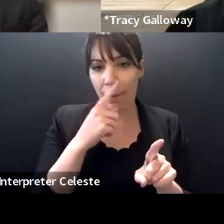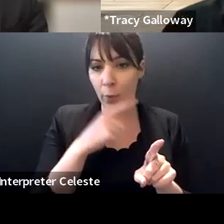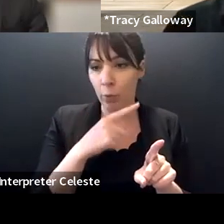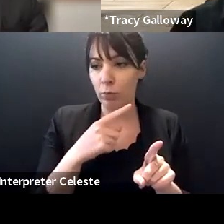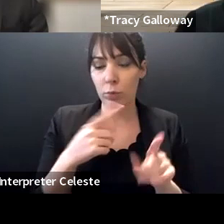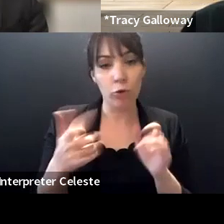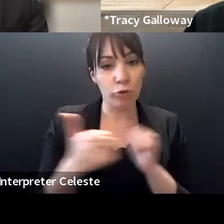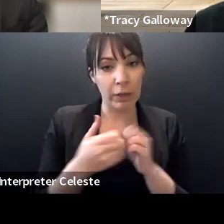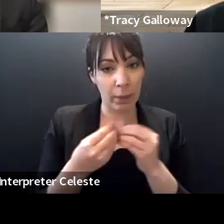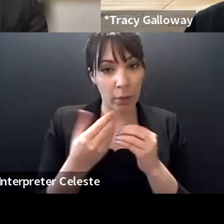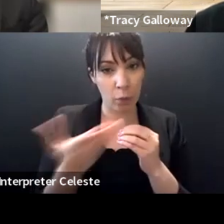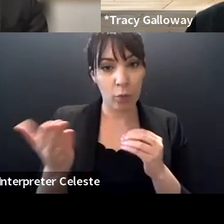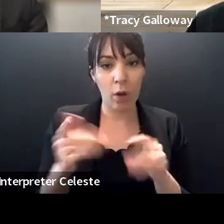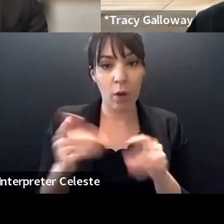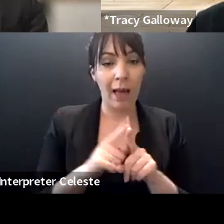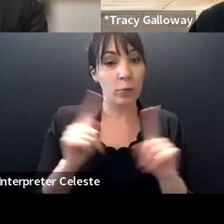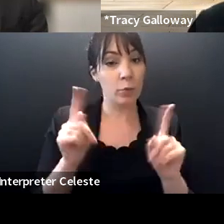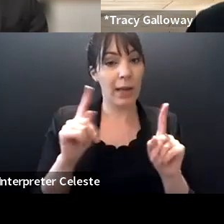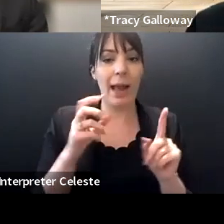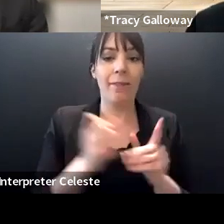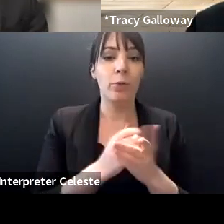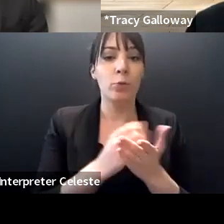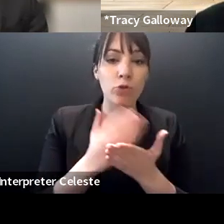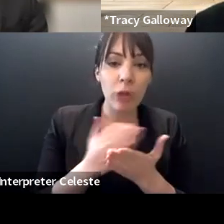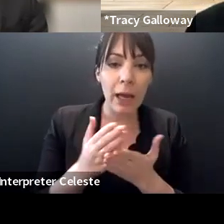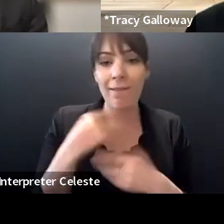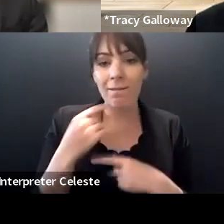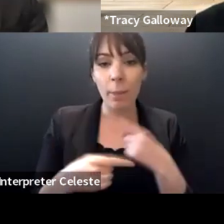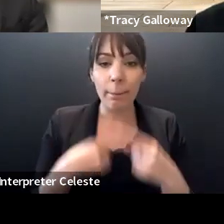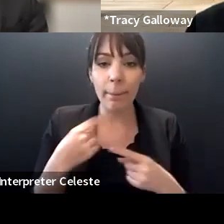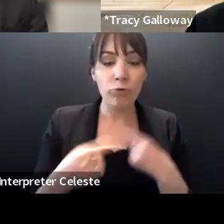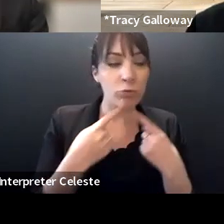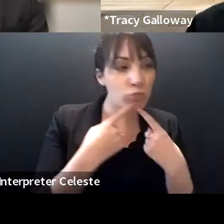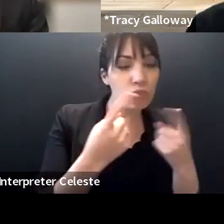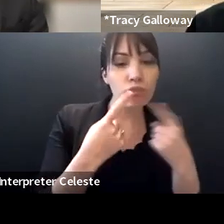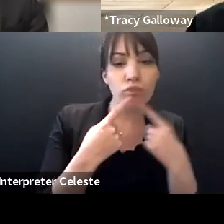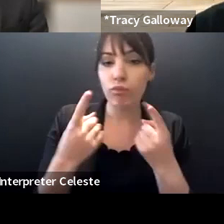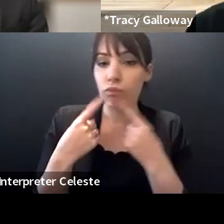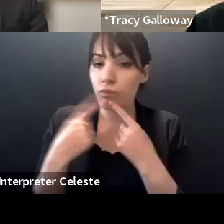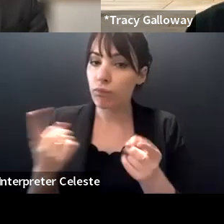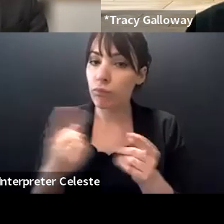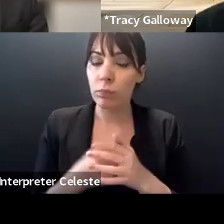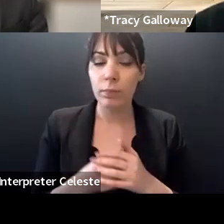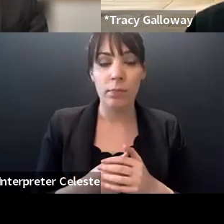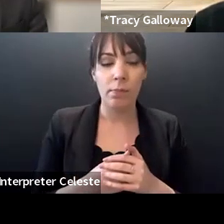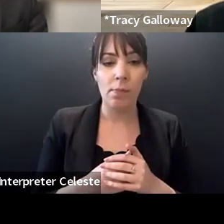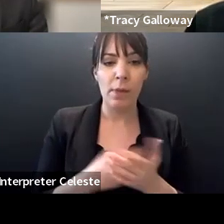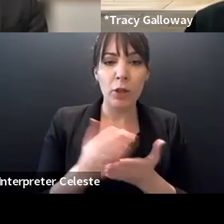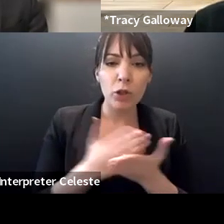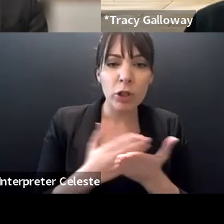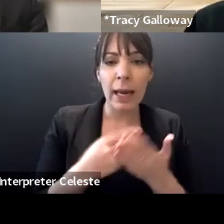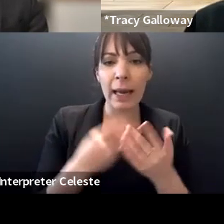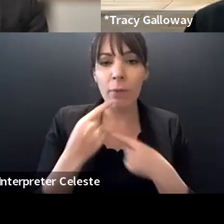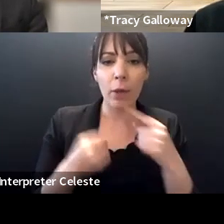doing today. So doing shared practice seminars, spreading the word within not only your discipline, but your department, the